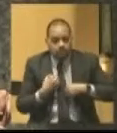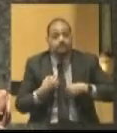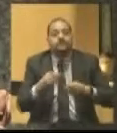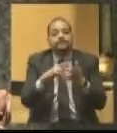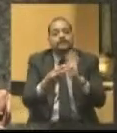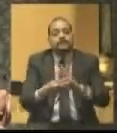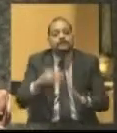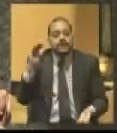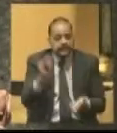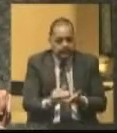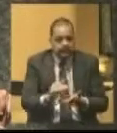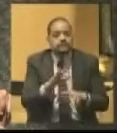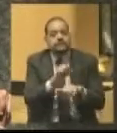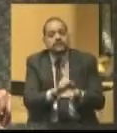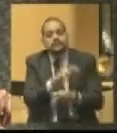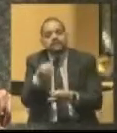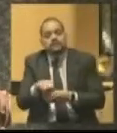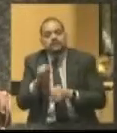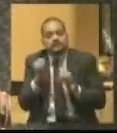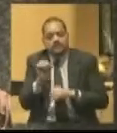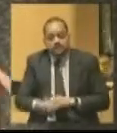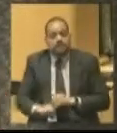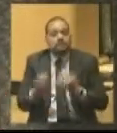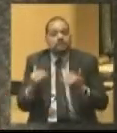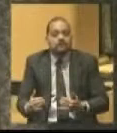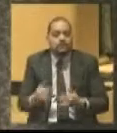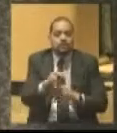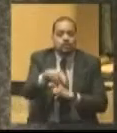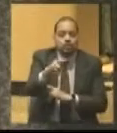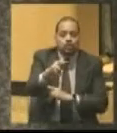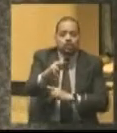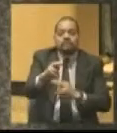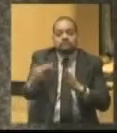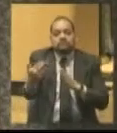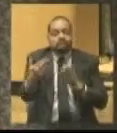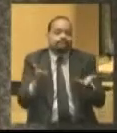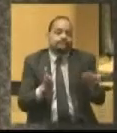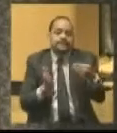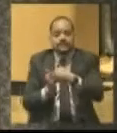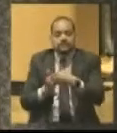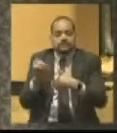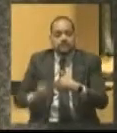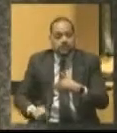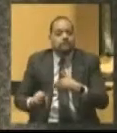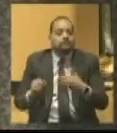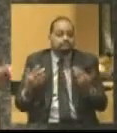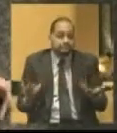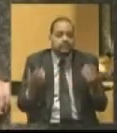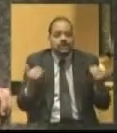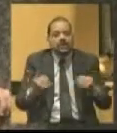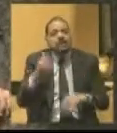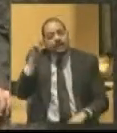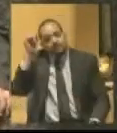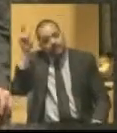were indispensable to the destruction of slavery. That's one of the reasons it made sense for Lincoln to put the announcement of black